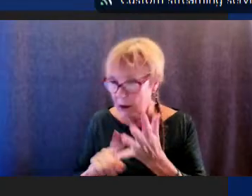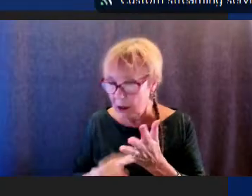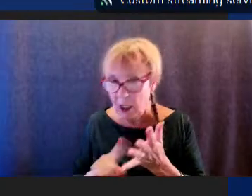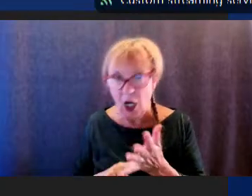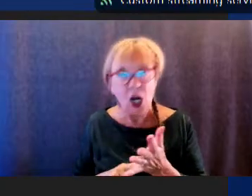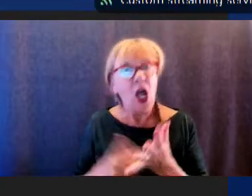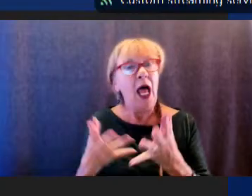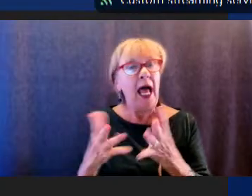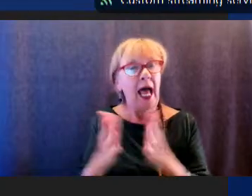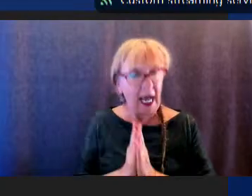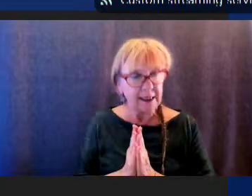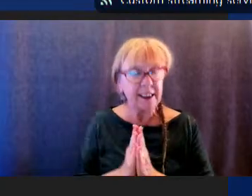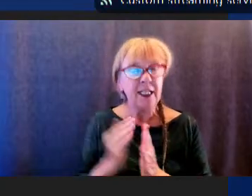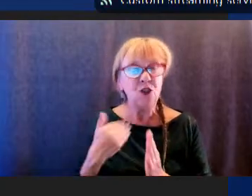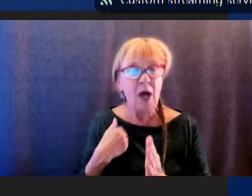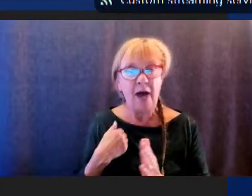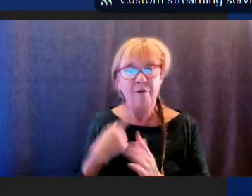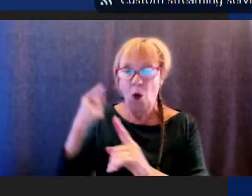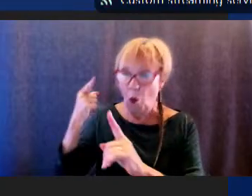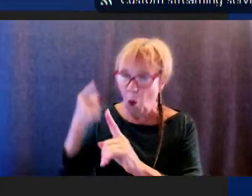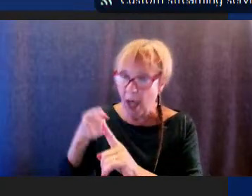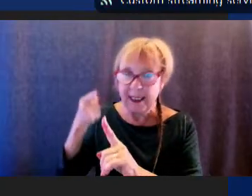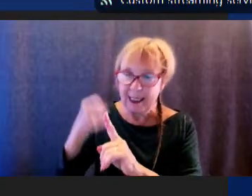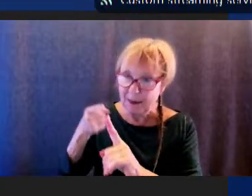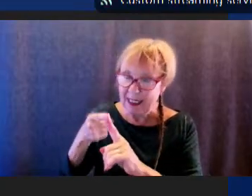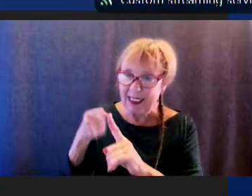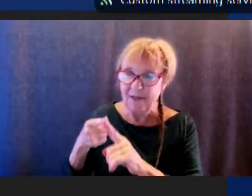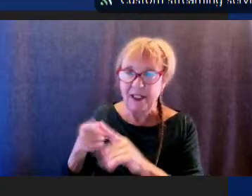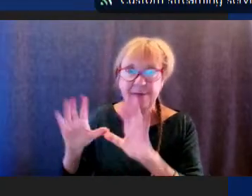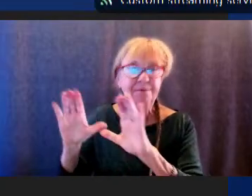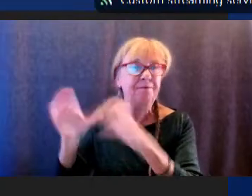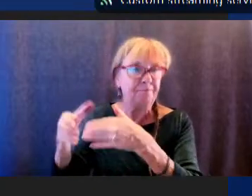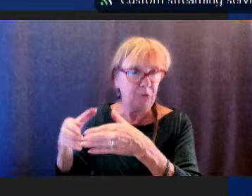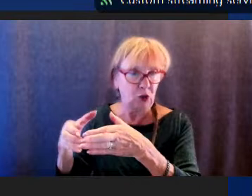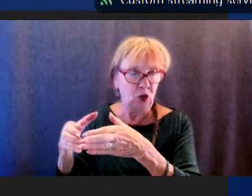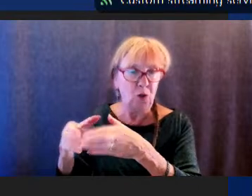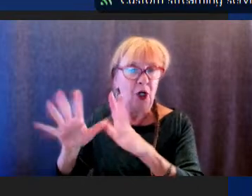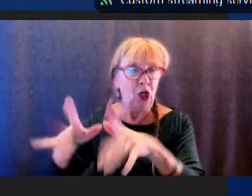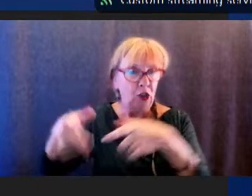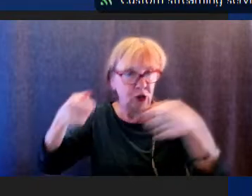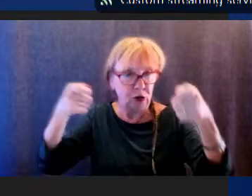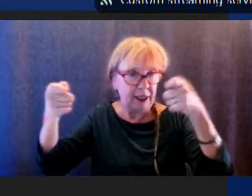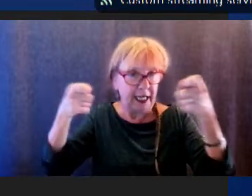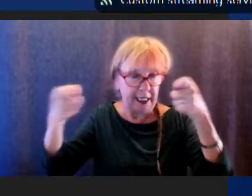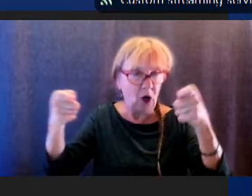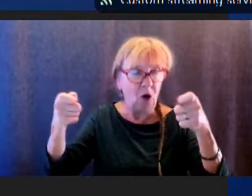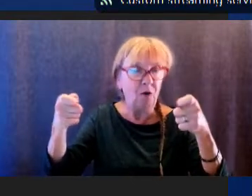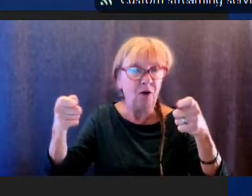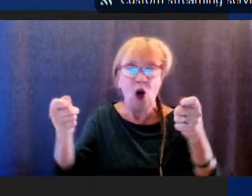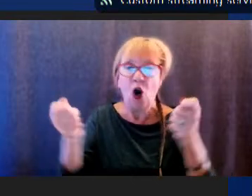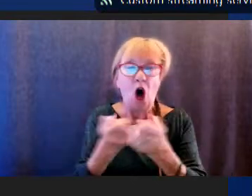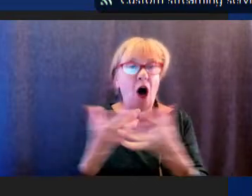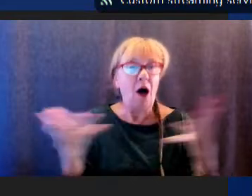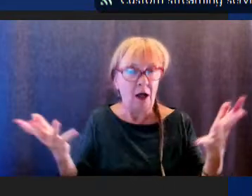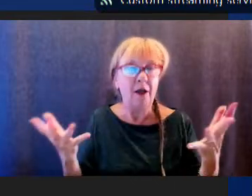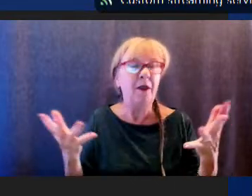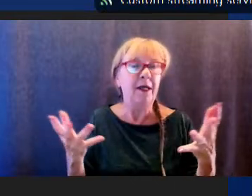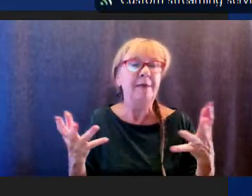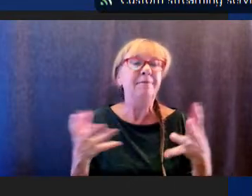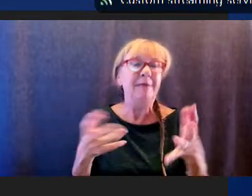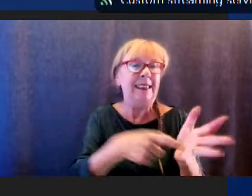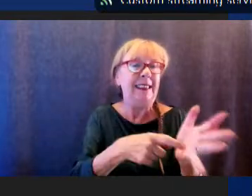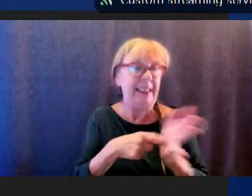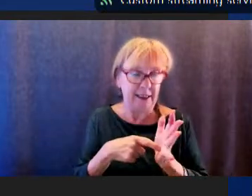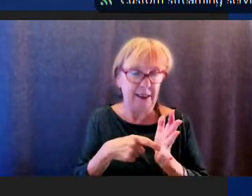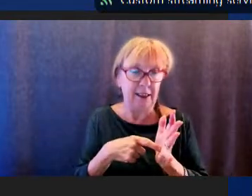to the rebuilding of Altadena with my team and the county's executive leadership. The challenge ahead of the county is clear: